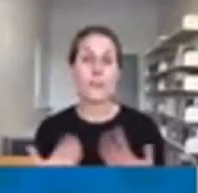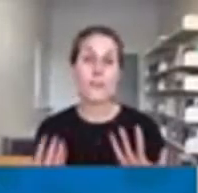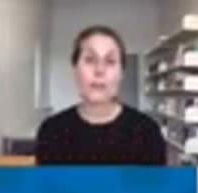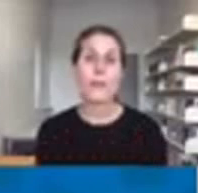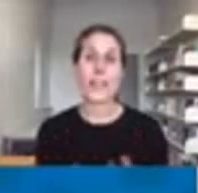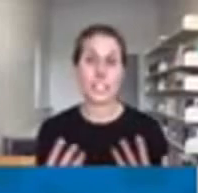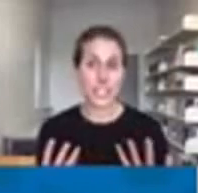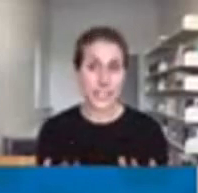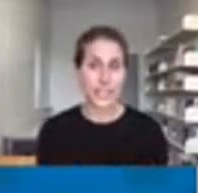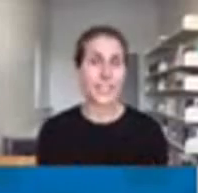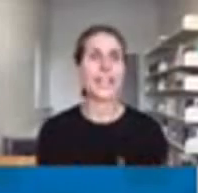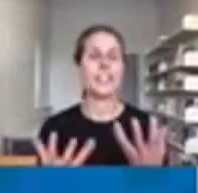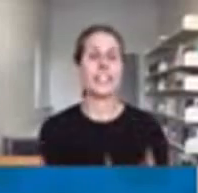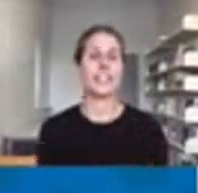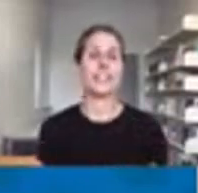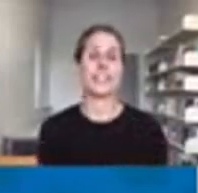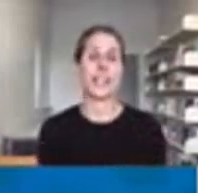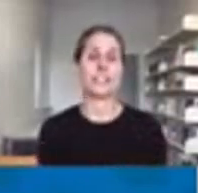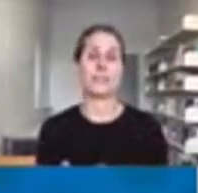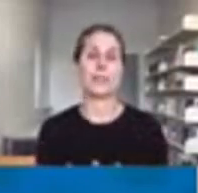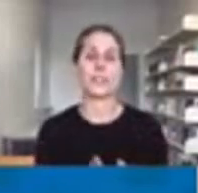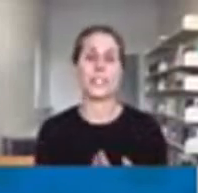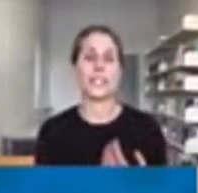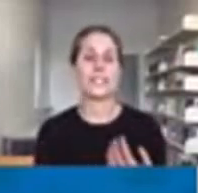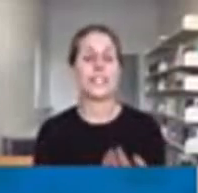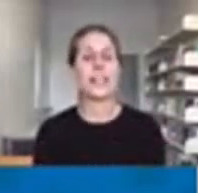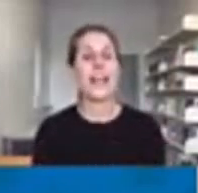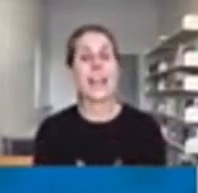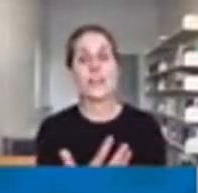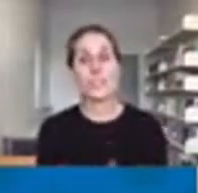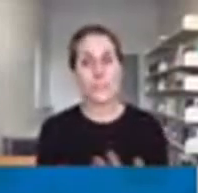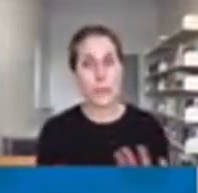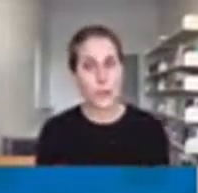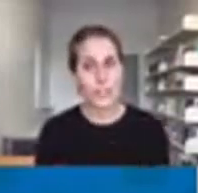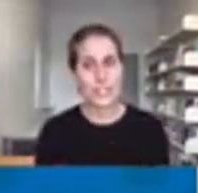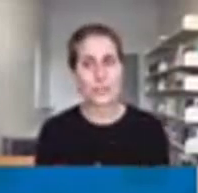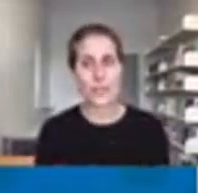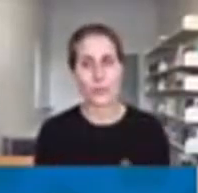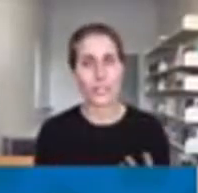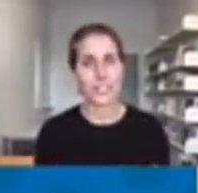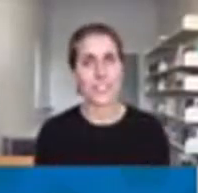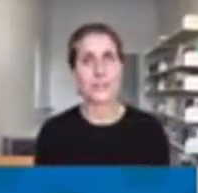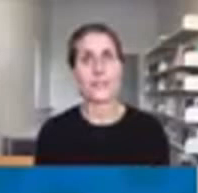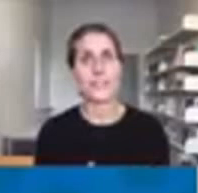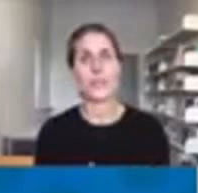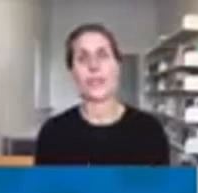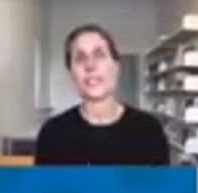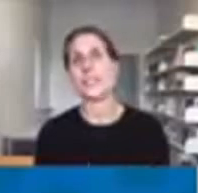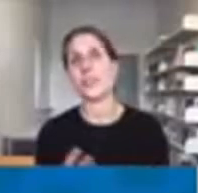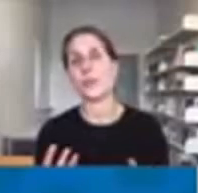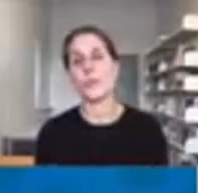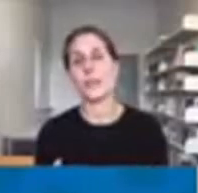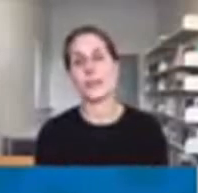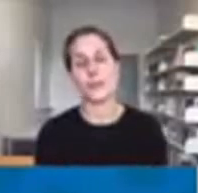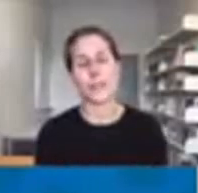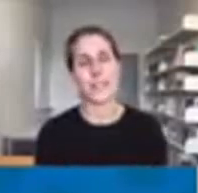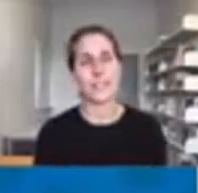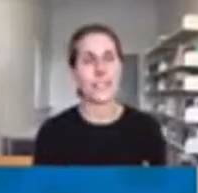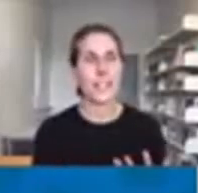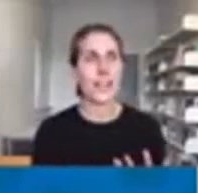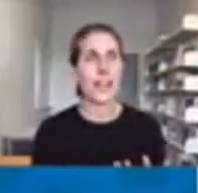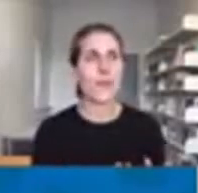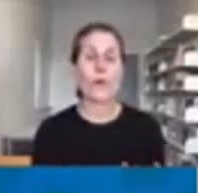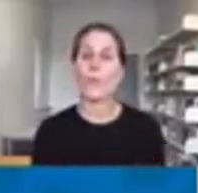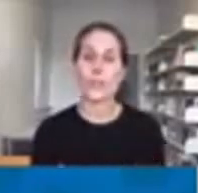careers from actually engaging in the classroom context, and also from the context within which it's situated. So we know